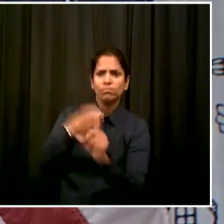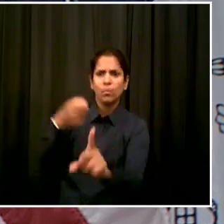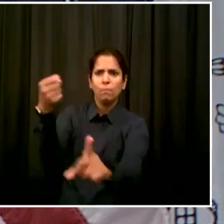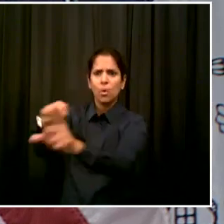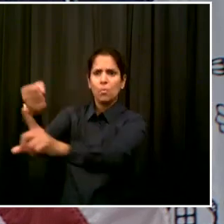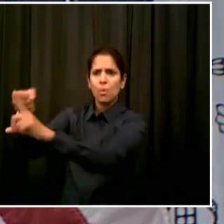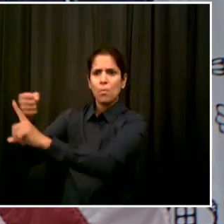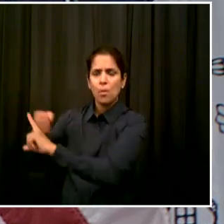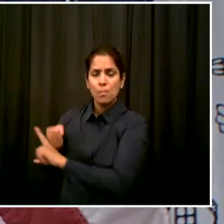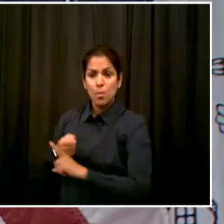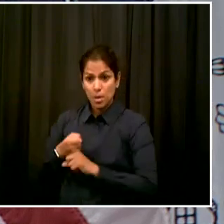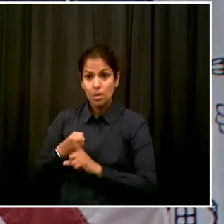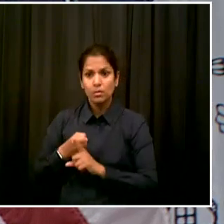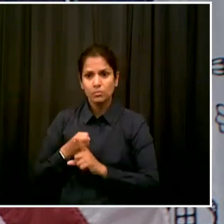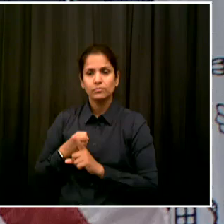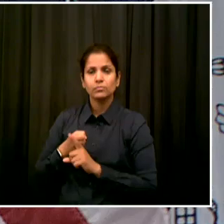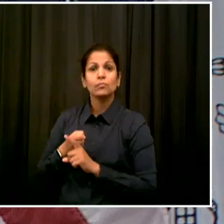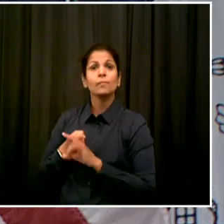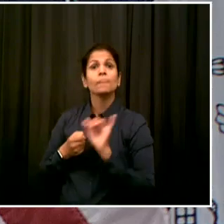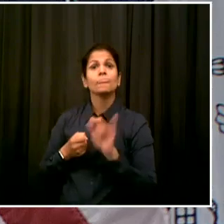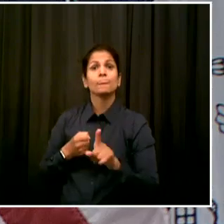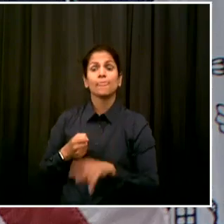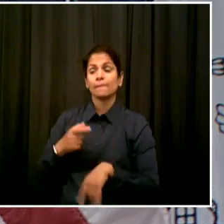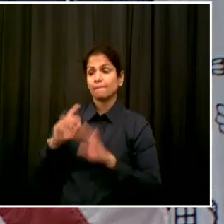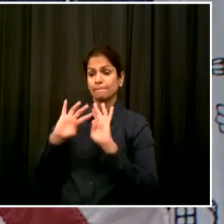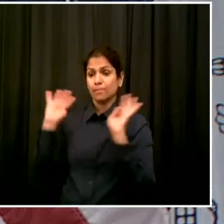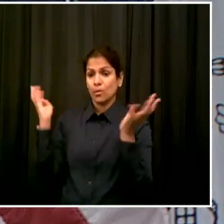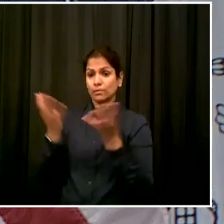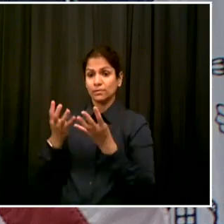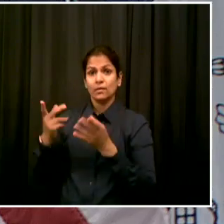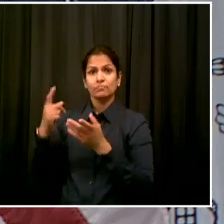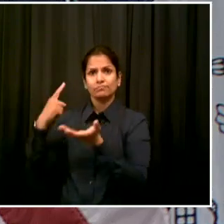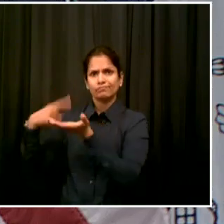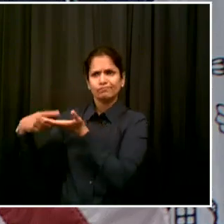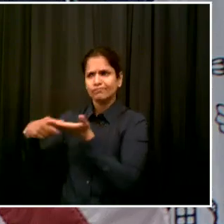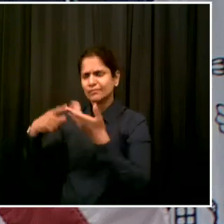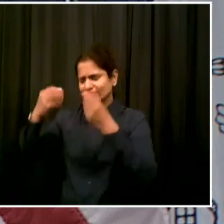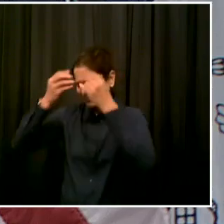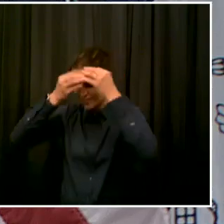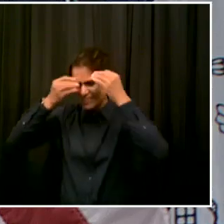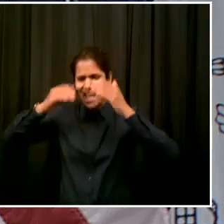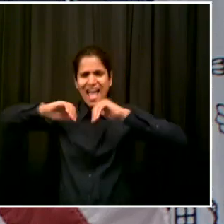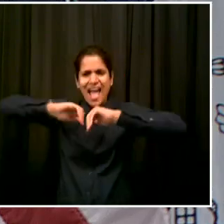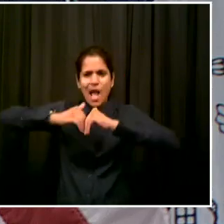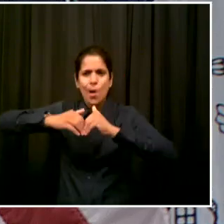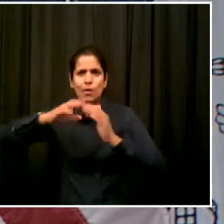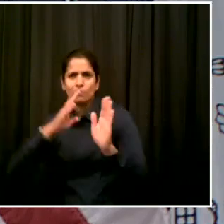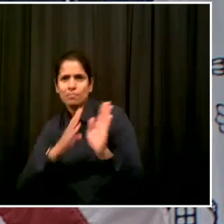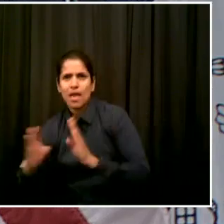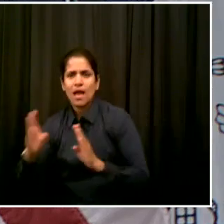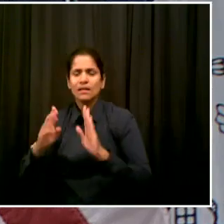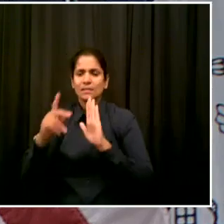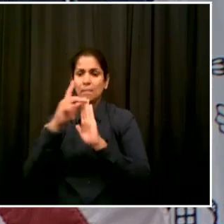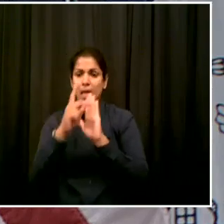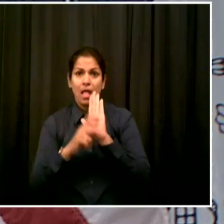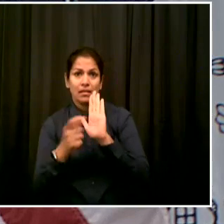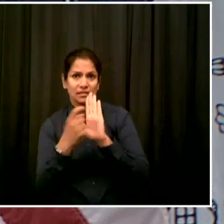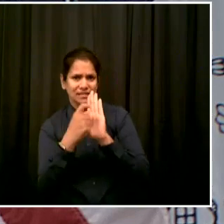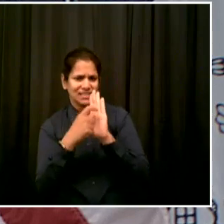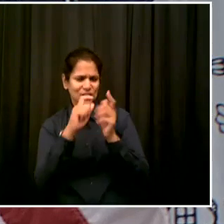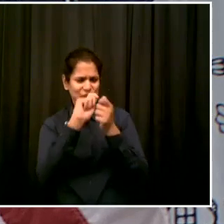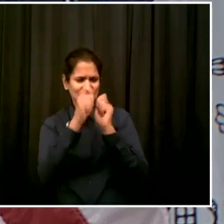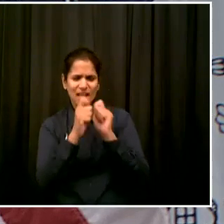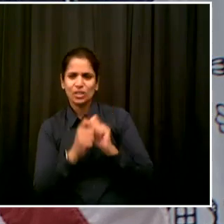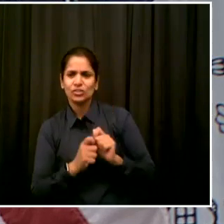systematically, right now, figure out policy changes that can make an impact. A whole bigger effort is coming behind